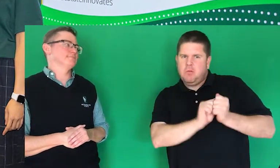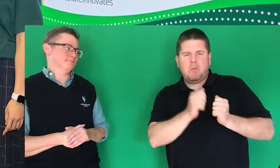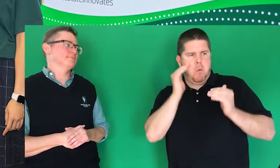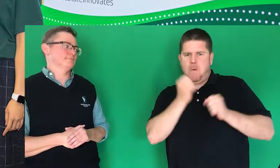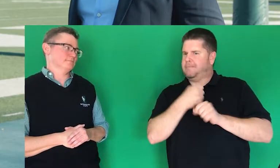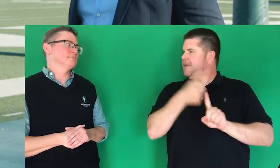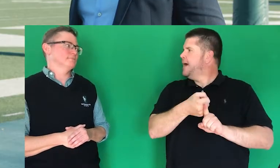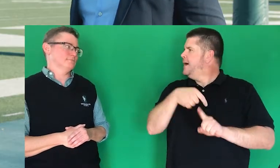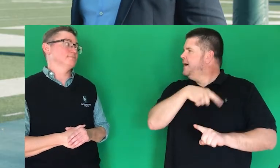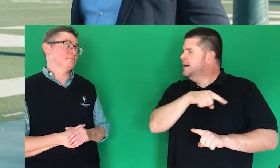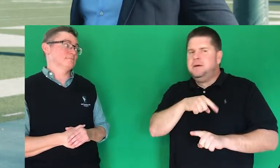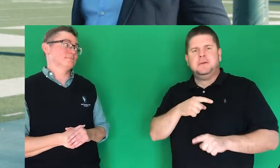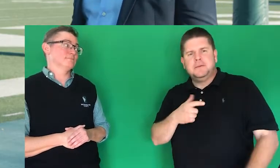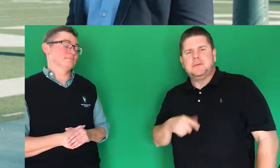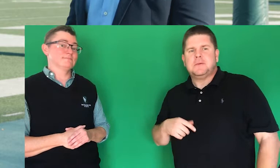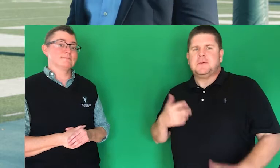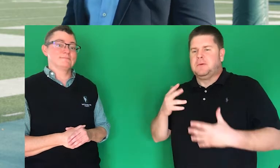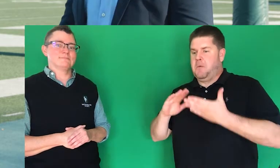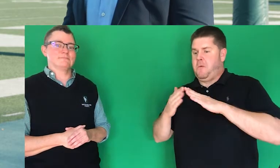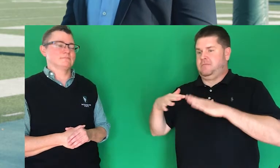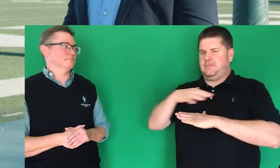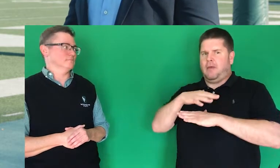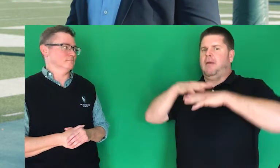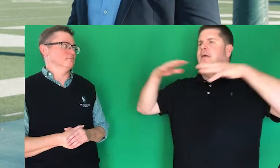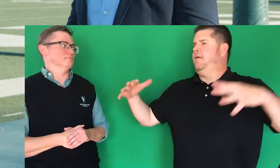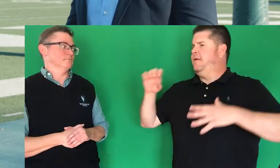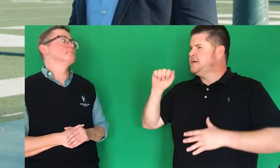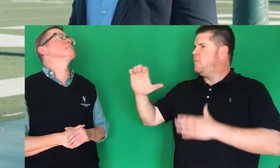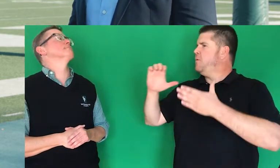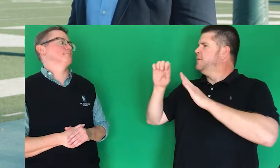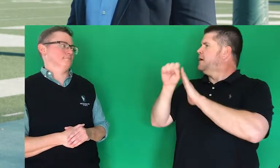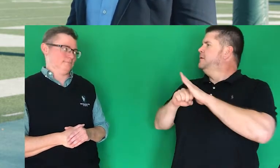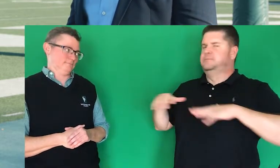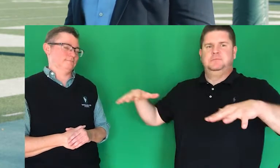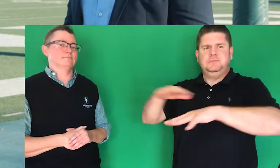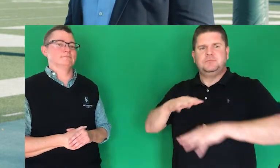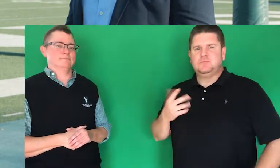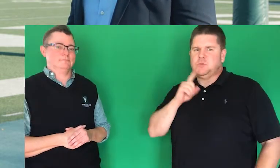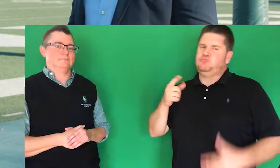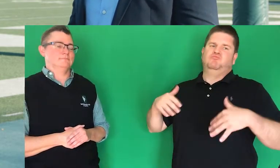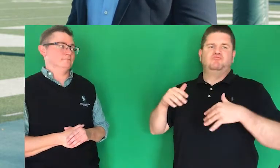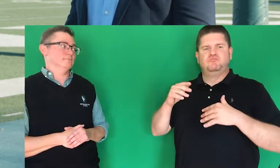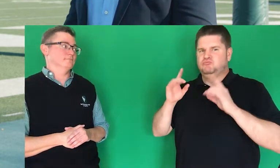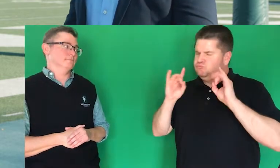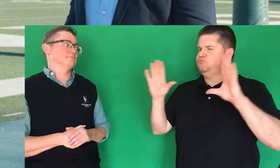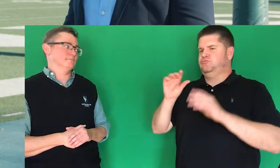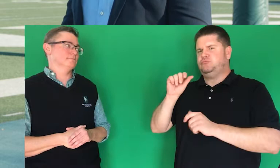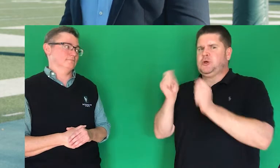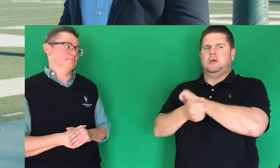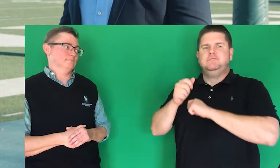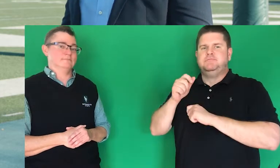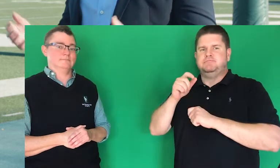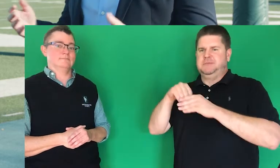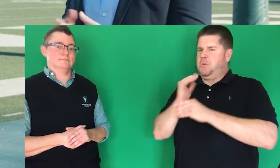an impact in our community beyond Sacramento State, become tremendous alumni, entrepreneurs, and change makers in our community. I couldn't